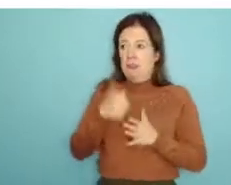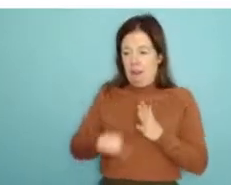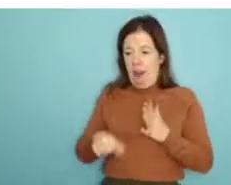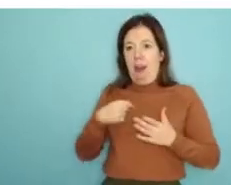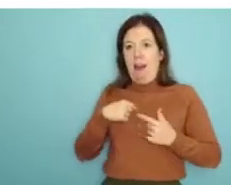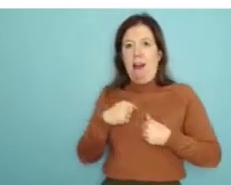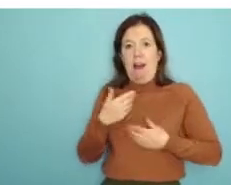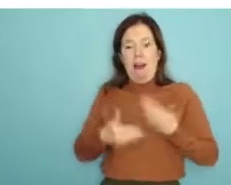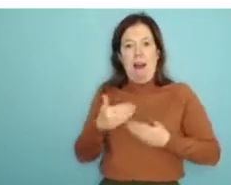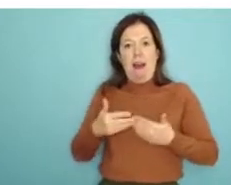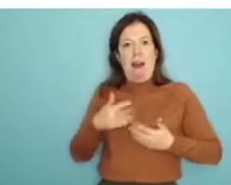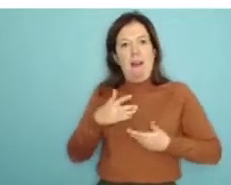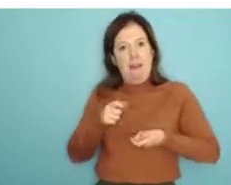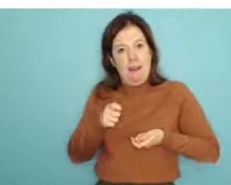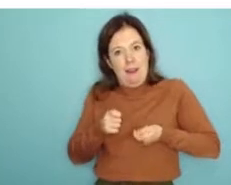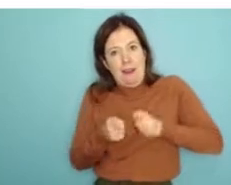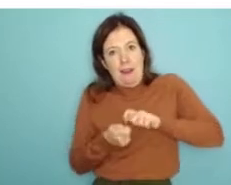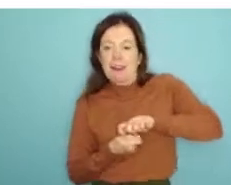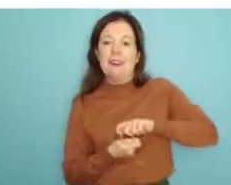coming on to the next slide, please.